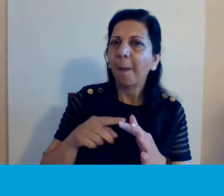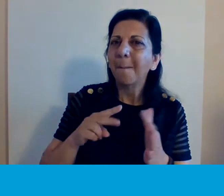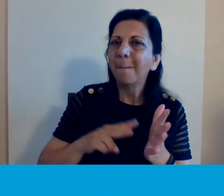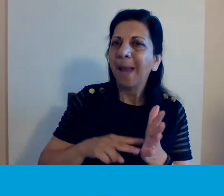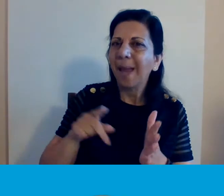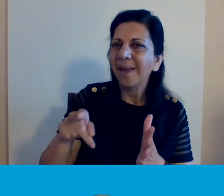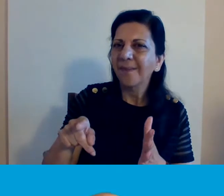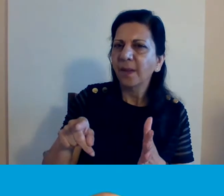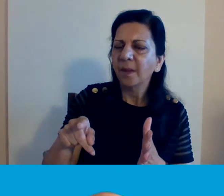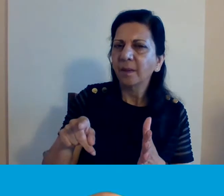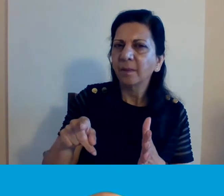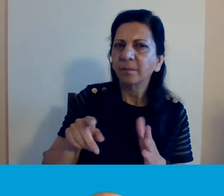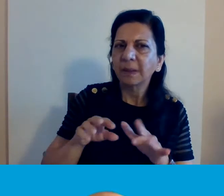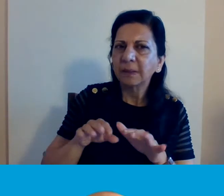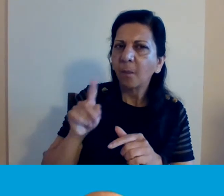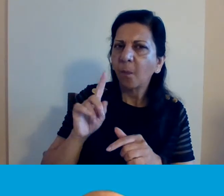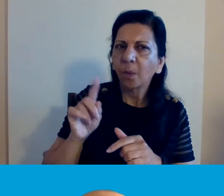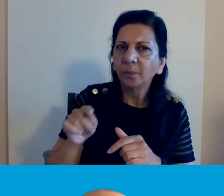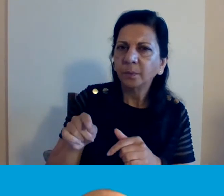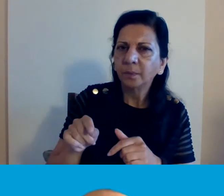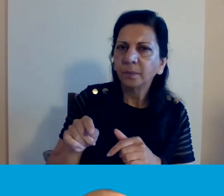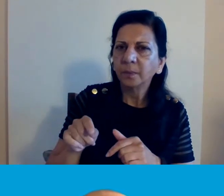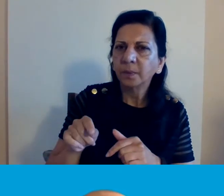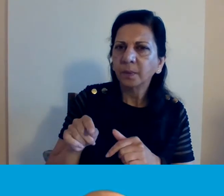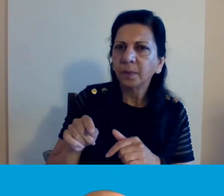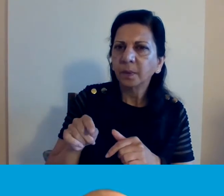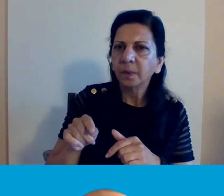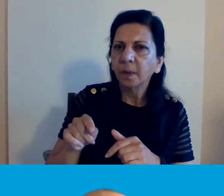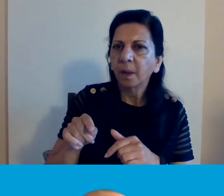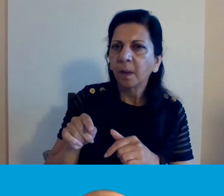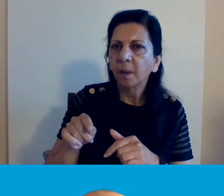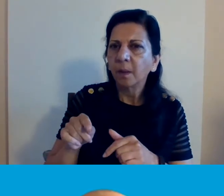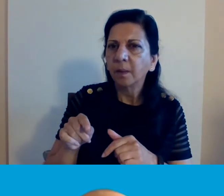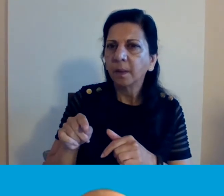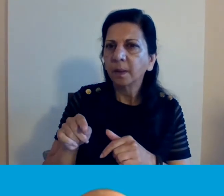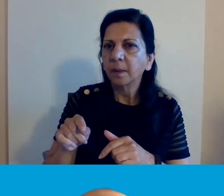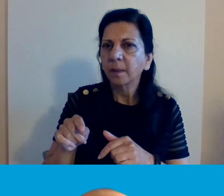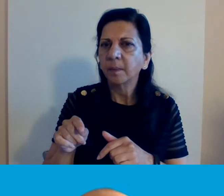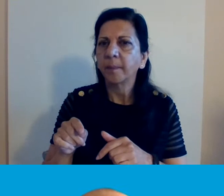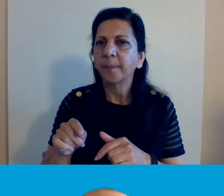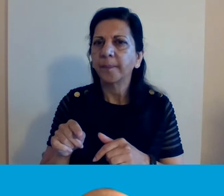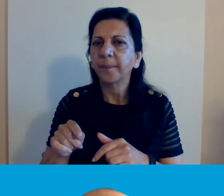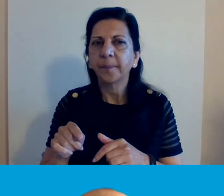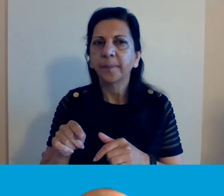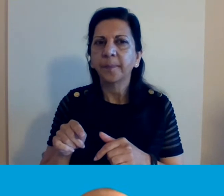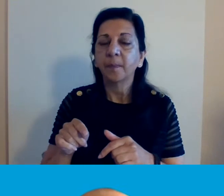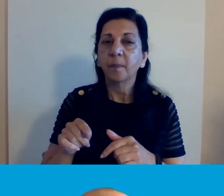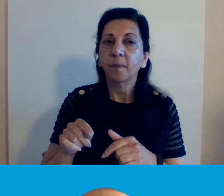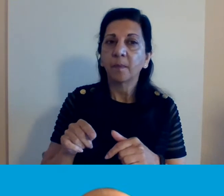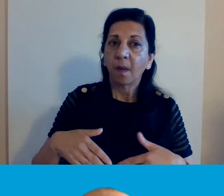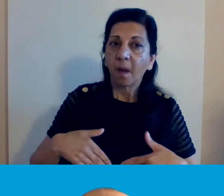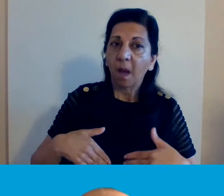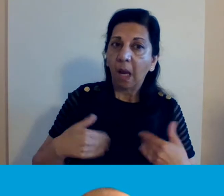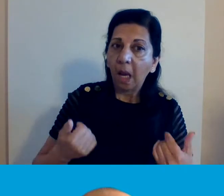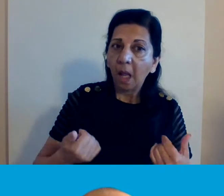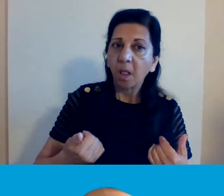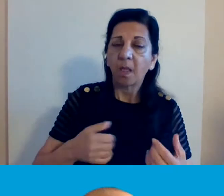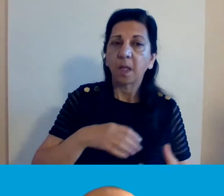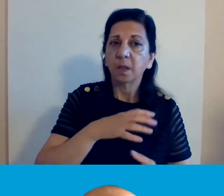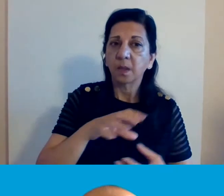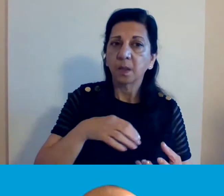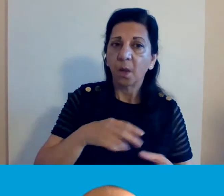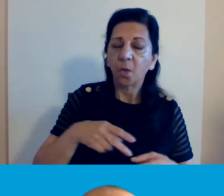absolutely. And I think that's where the health and social care aspects come in. I mean, we know well, there's lots